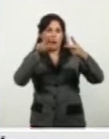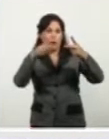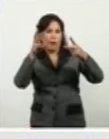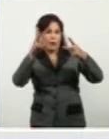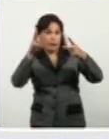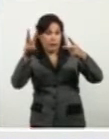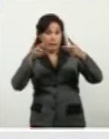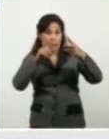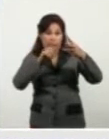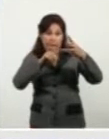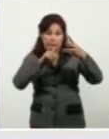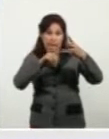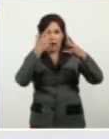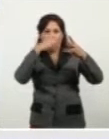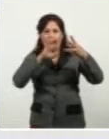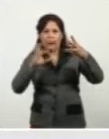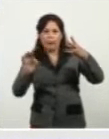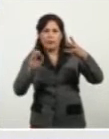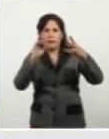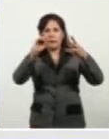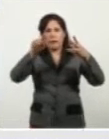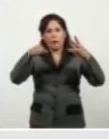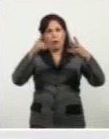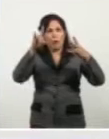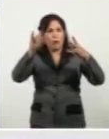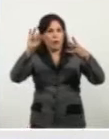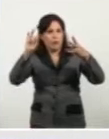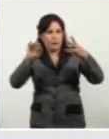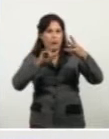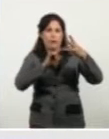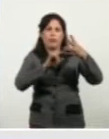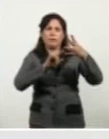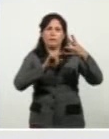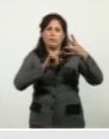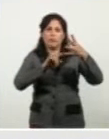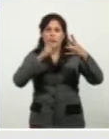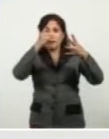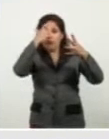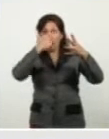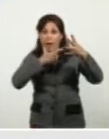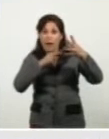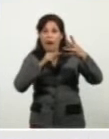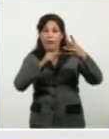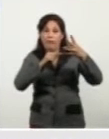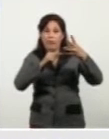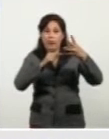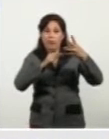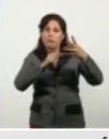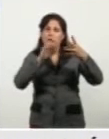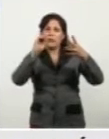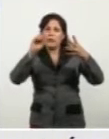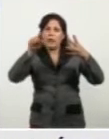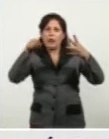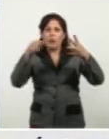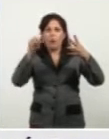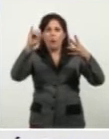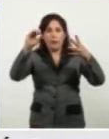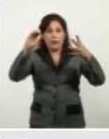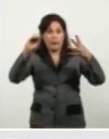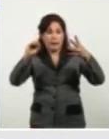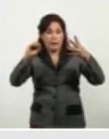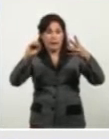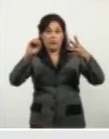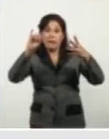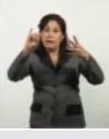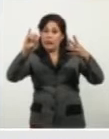days. We are referring to 8 provinces and the special municipality of the Isle of Youth.